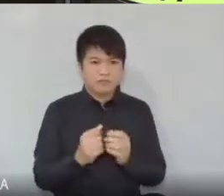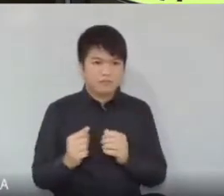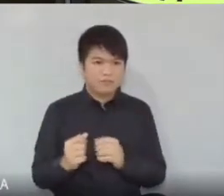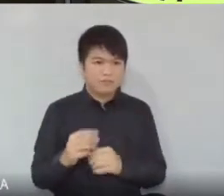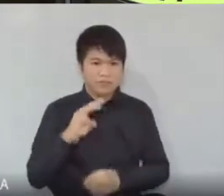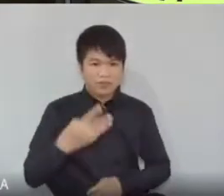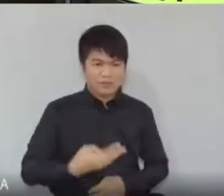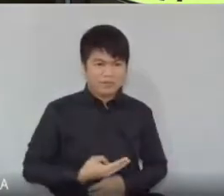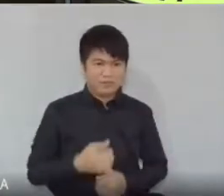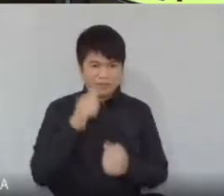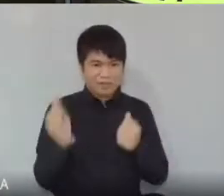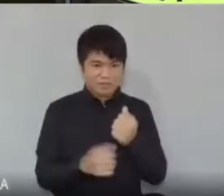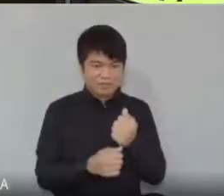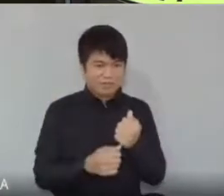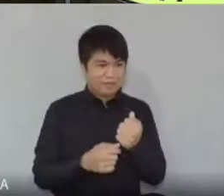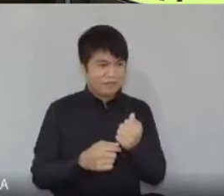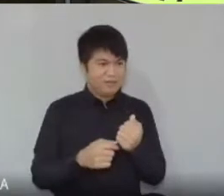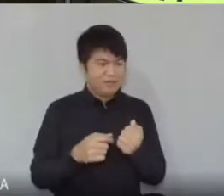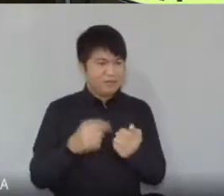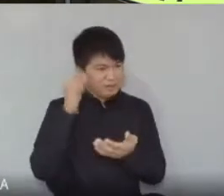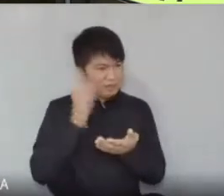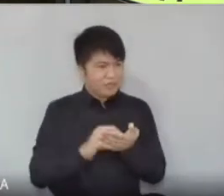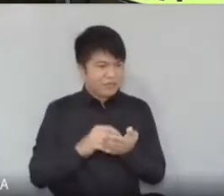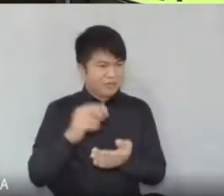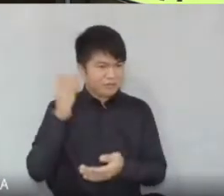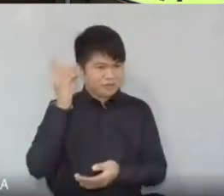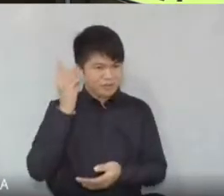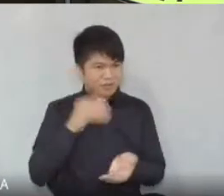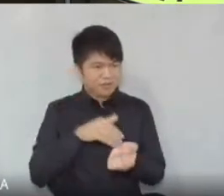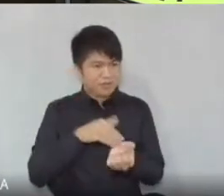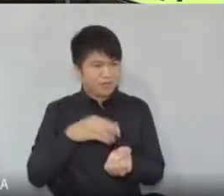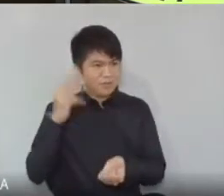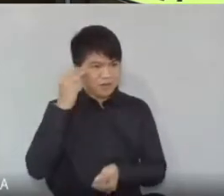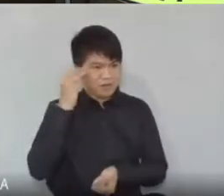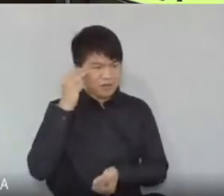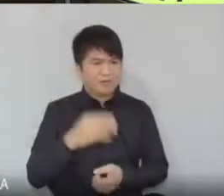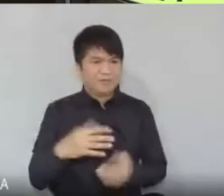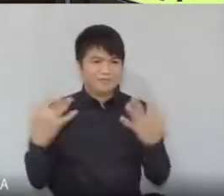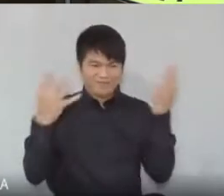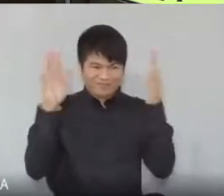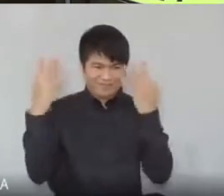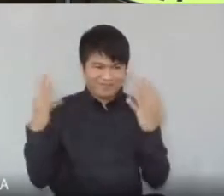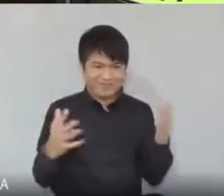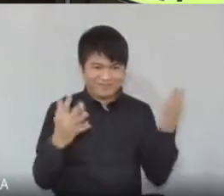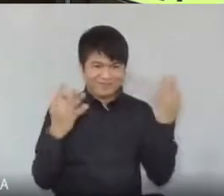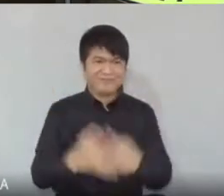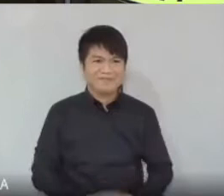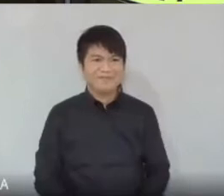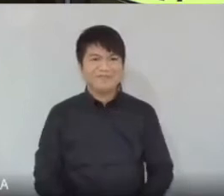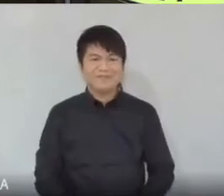Thank you. Narinig na? Yes, we can hear you. Thank you, Charity